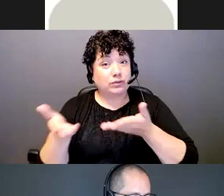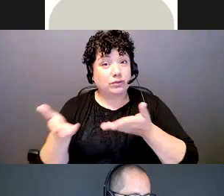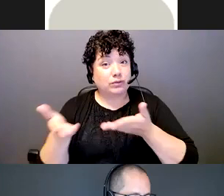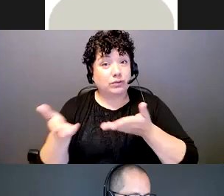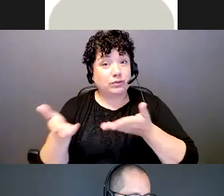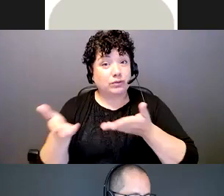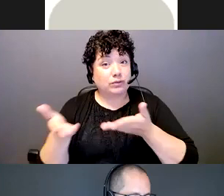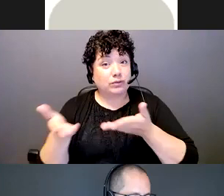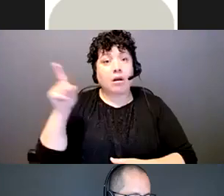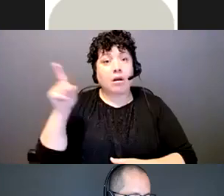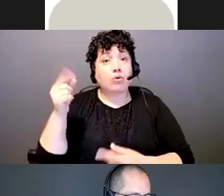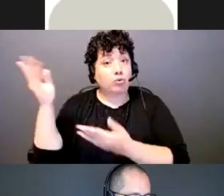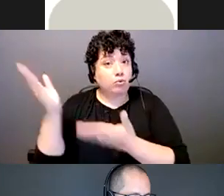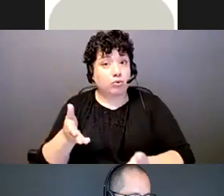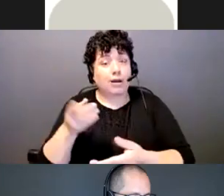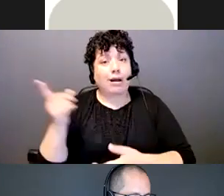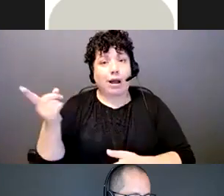the alcohol for the person,